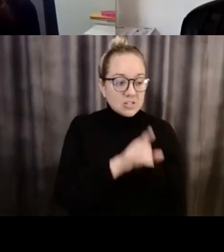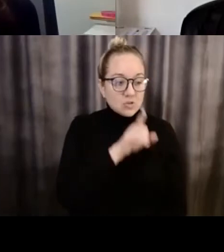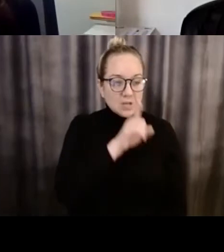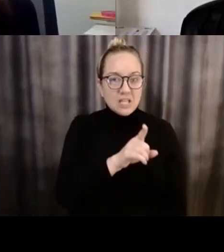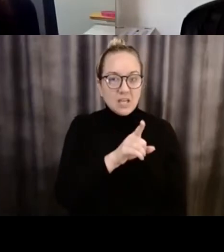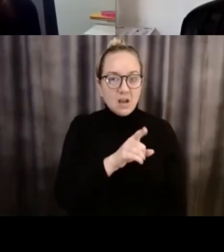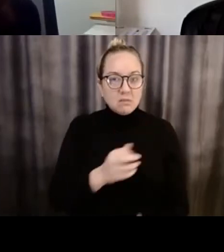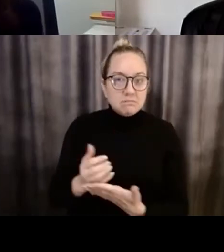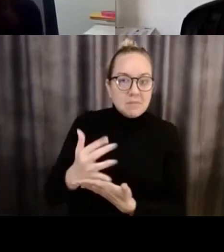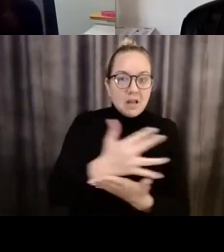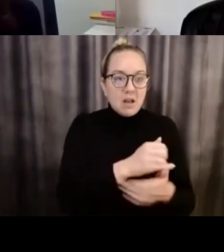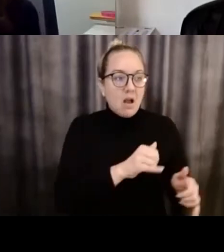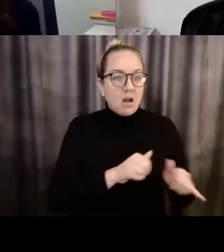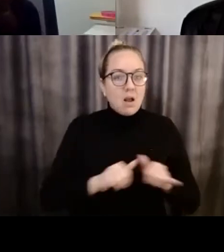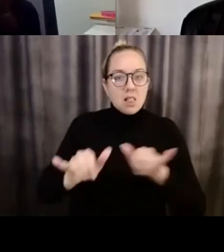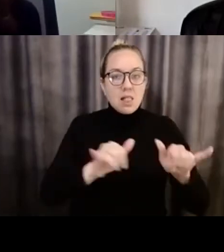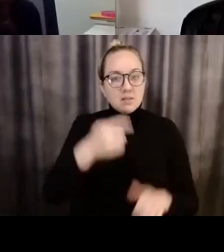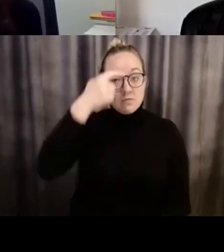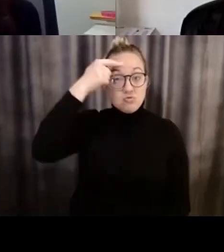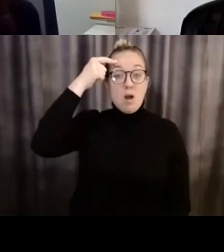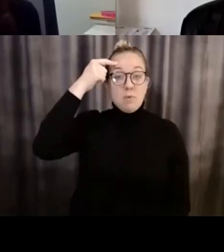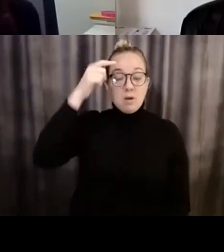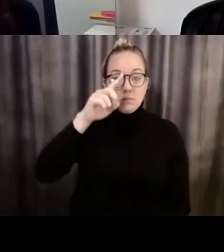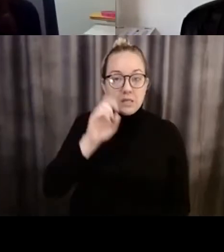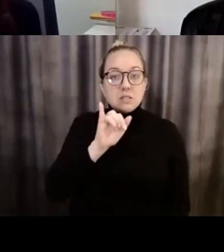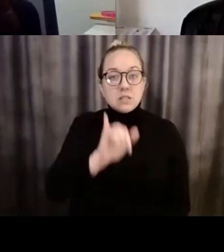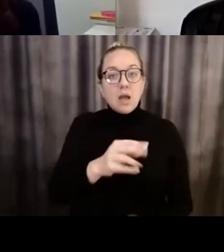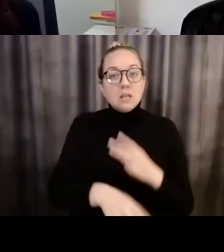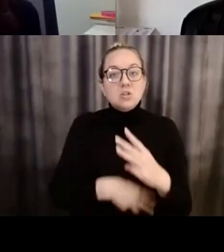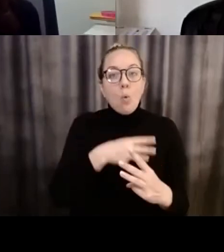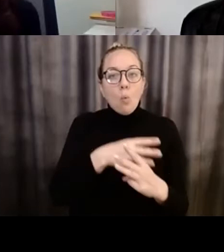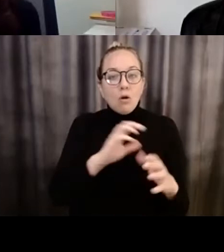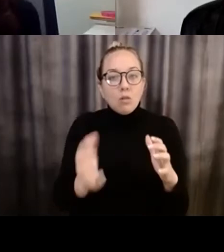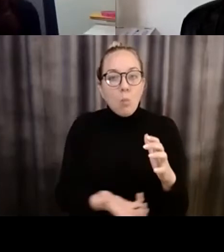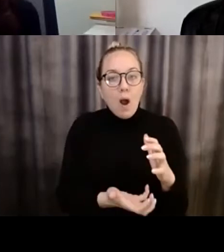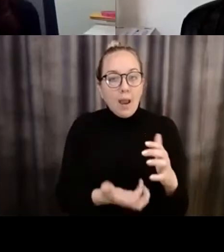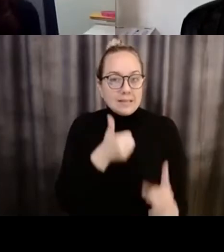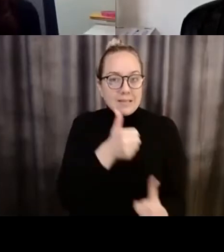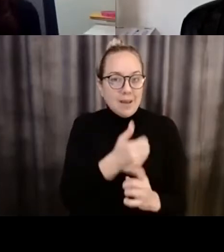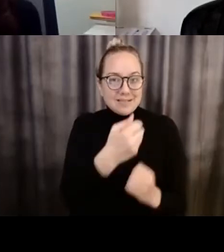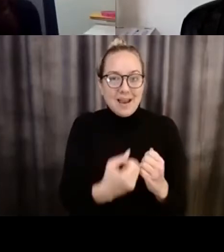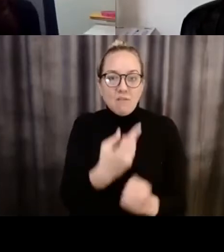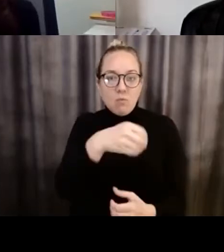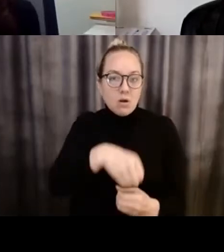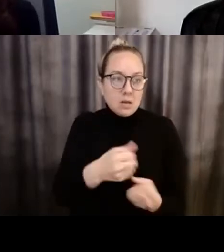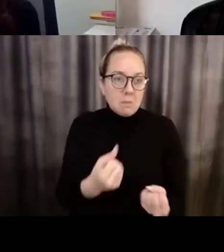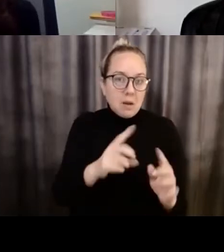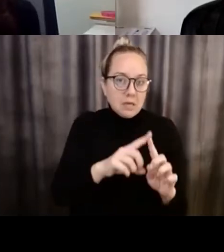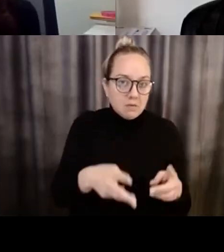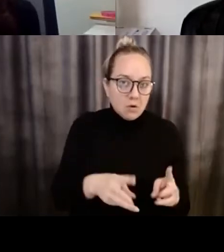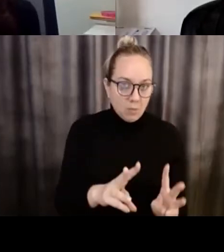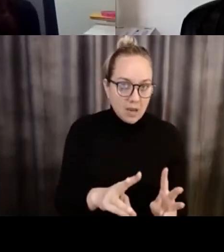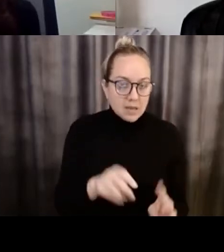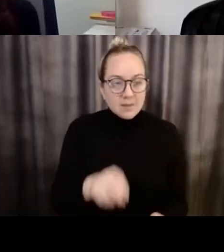really worldwide, the impact, and it just has impacted all of us in so many different ways. And it's a